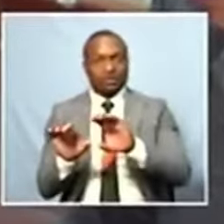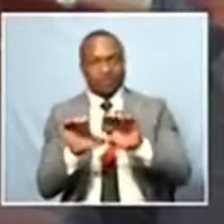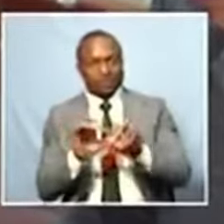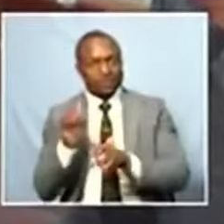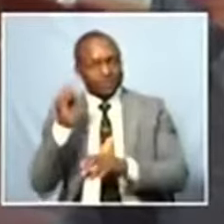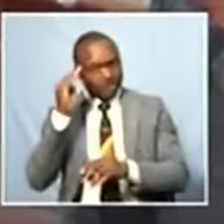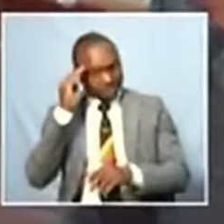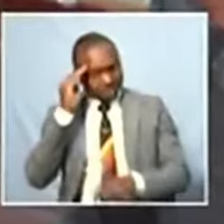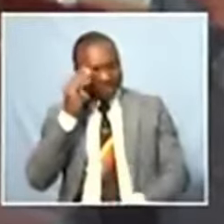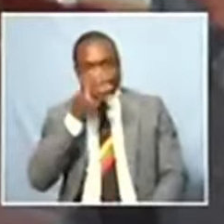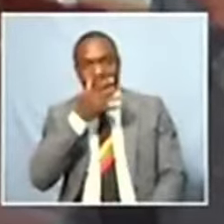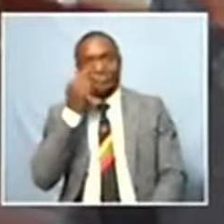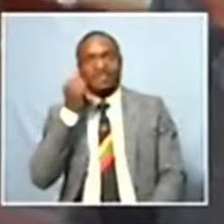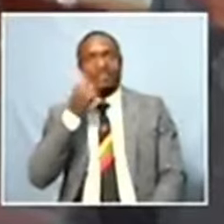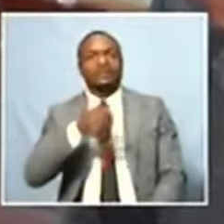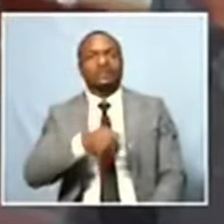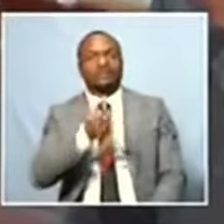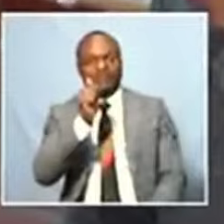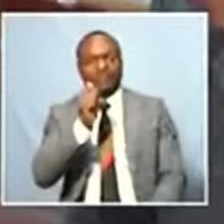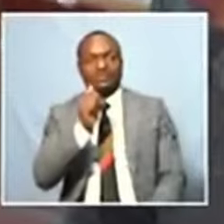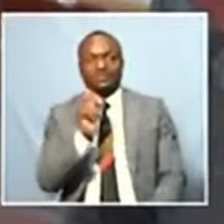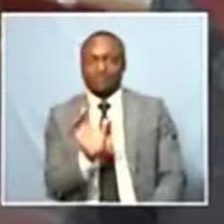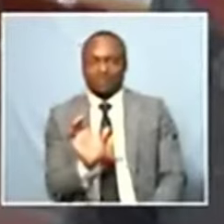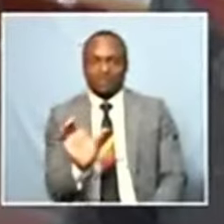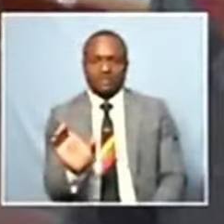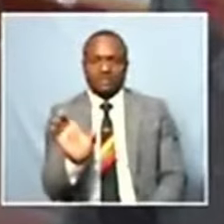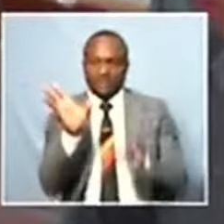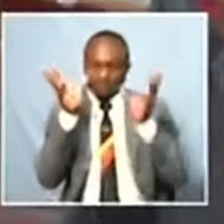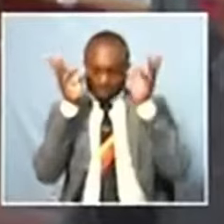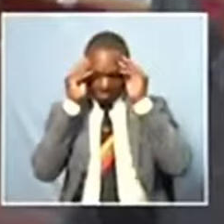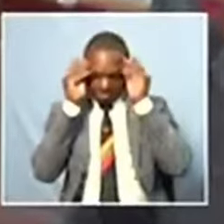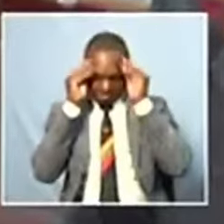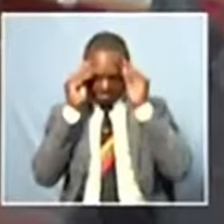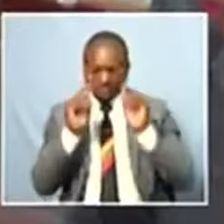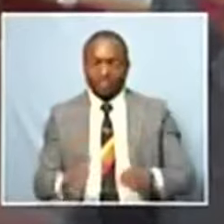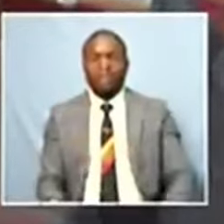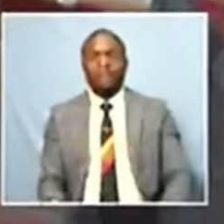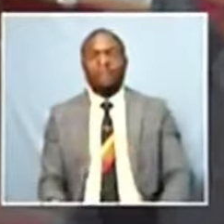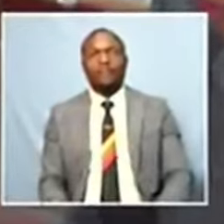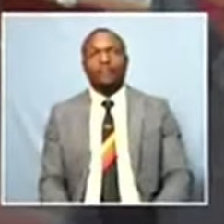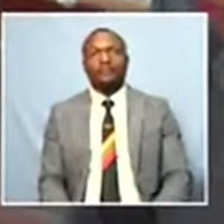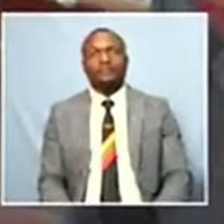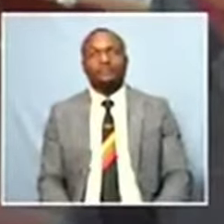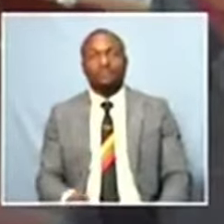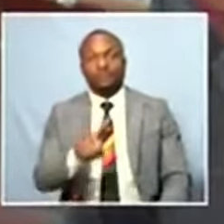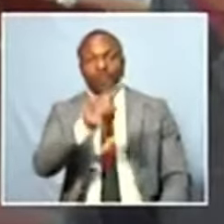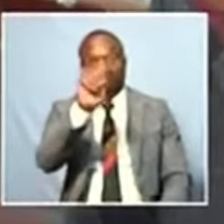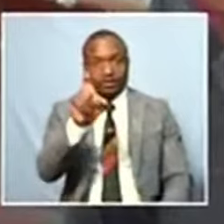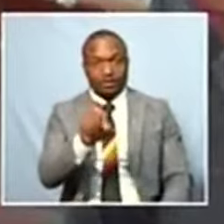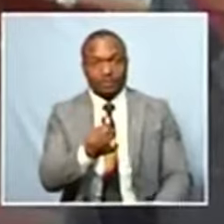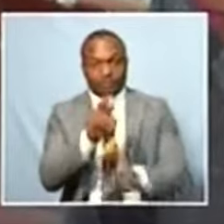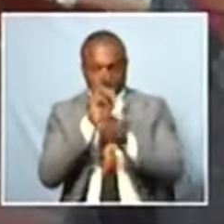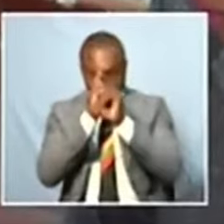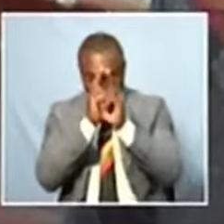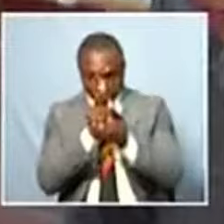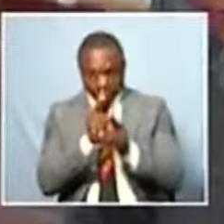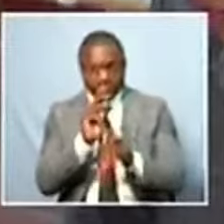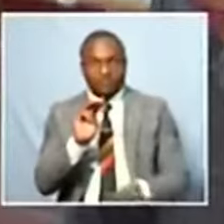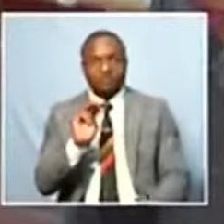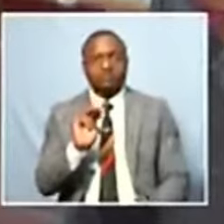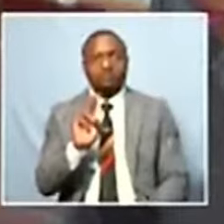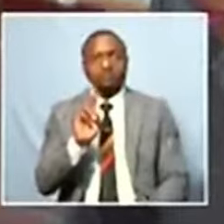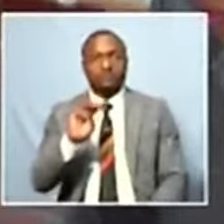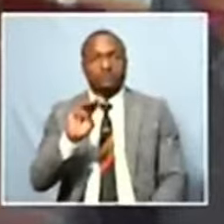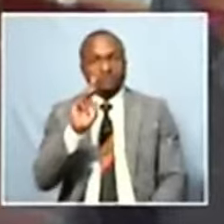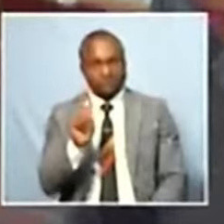the industry experts. The question from Honorable Mumba on the advance